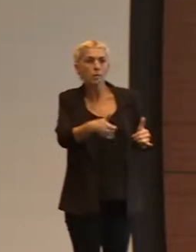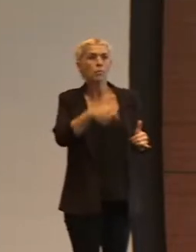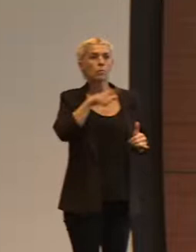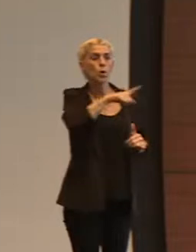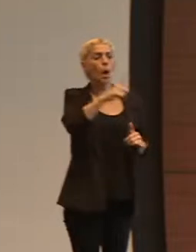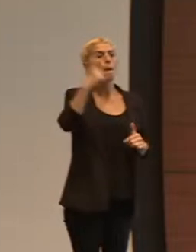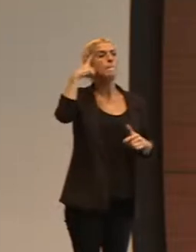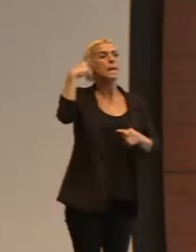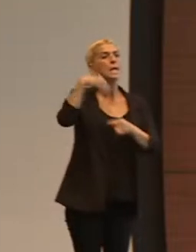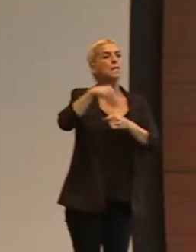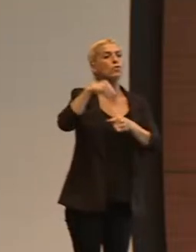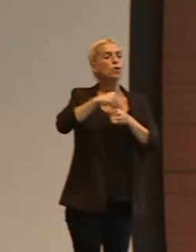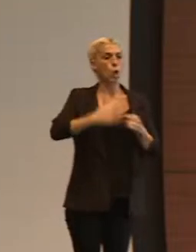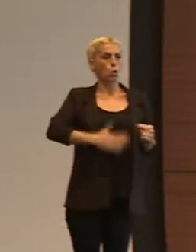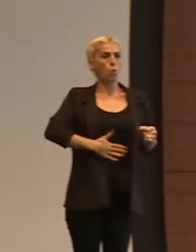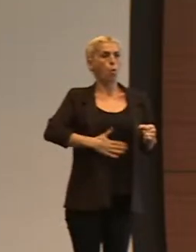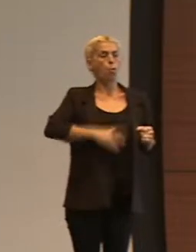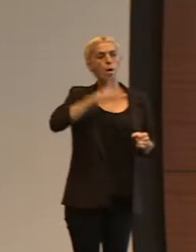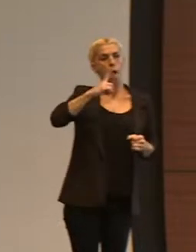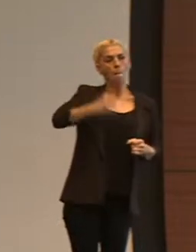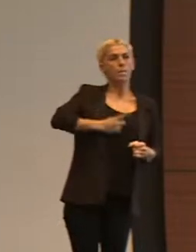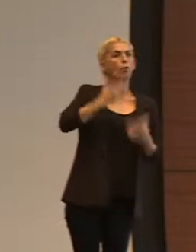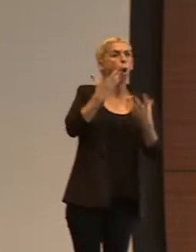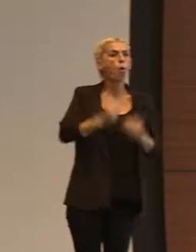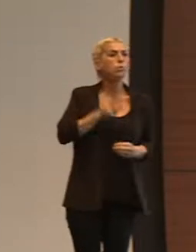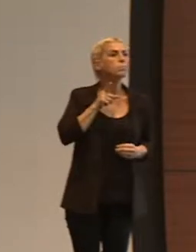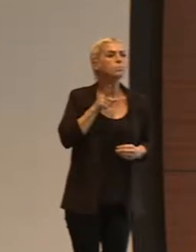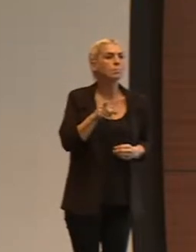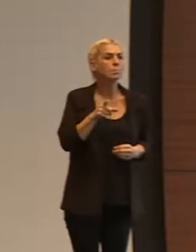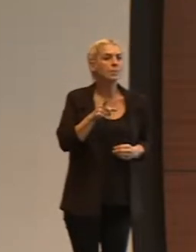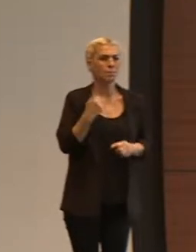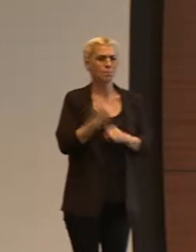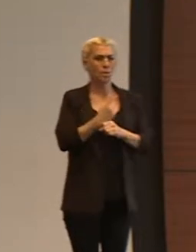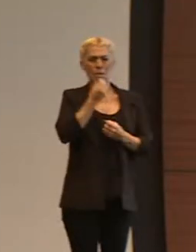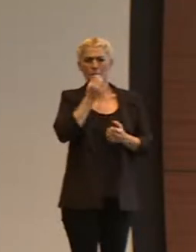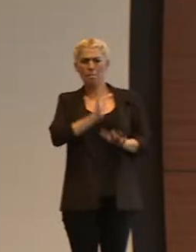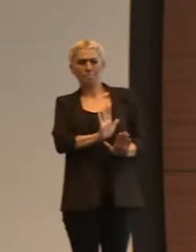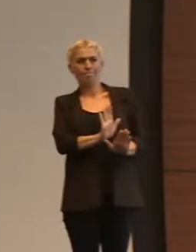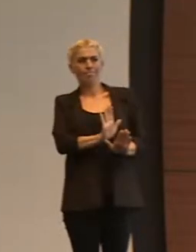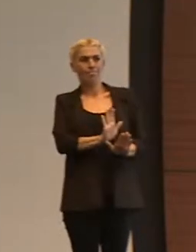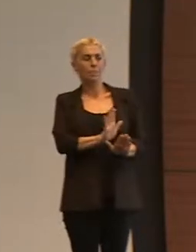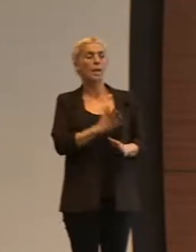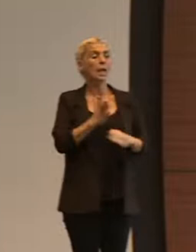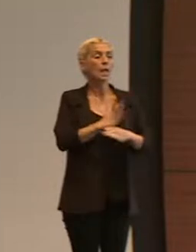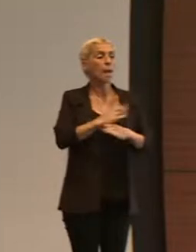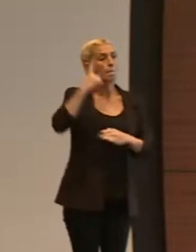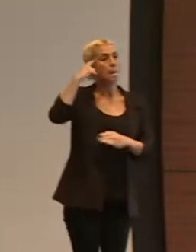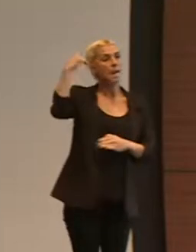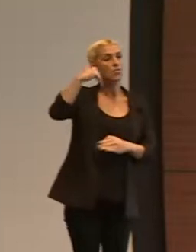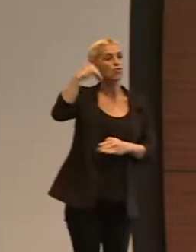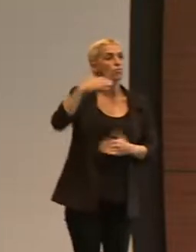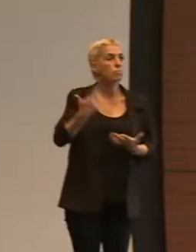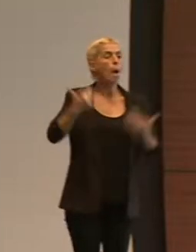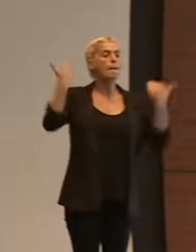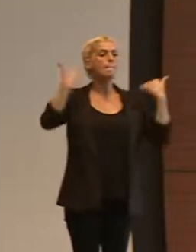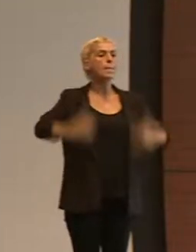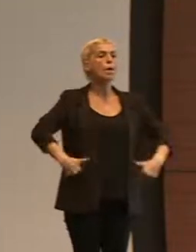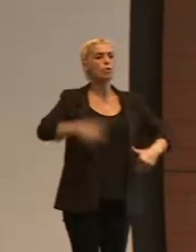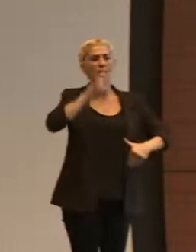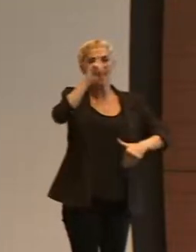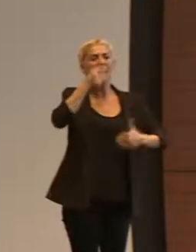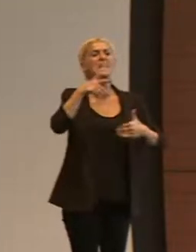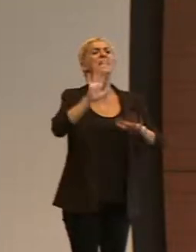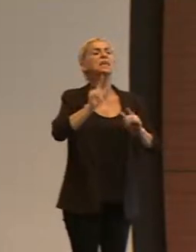it's starving when you trigger the eating center it doesn't eat anything when you